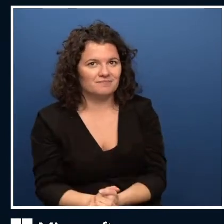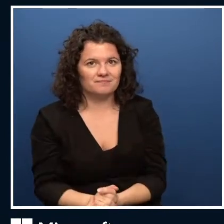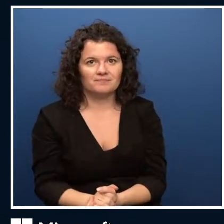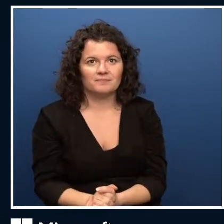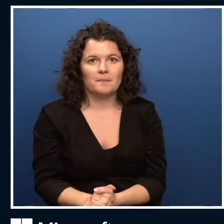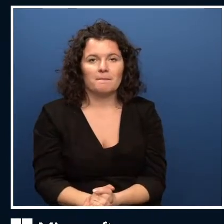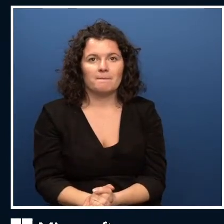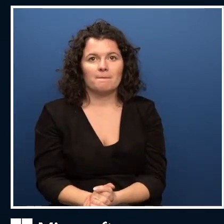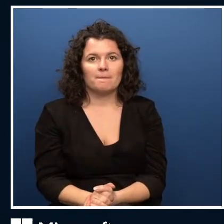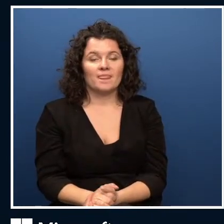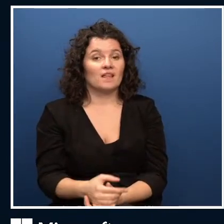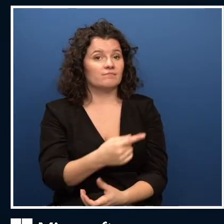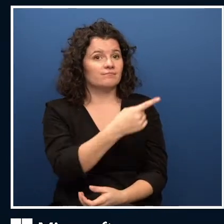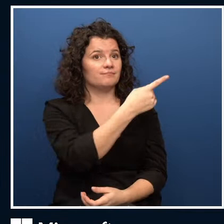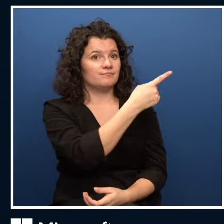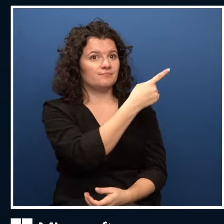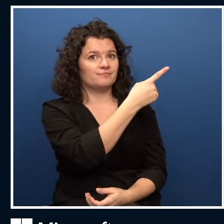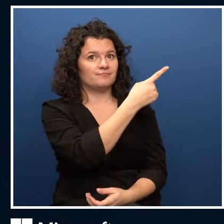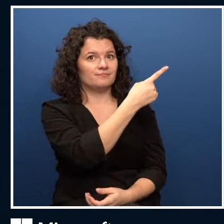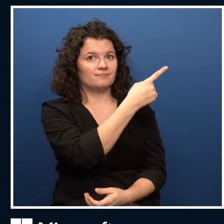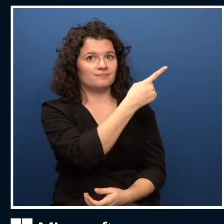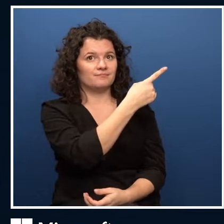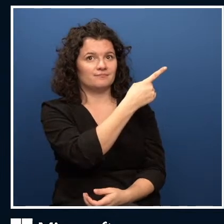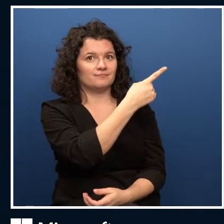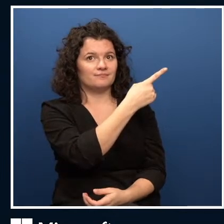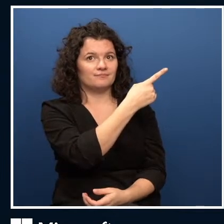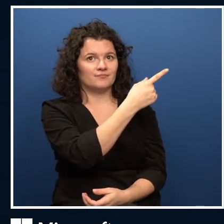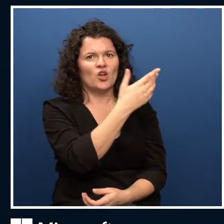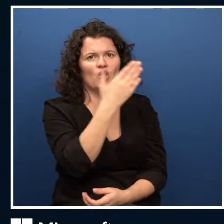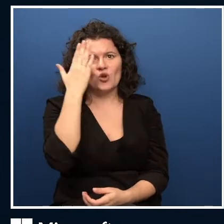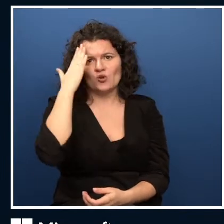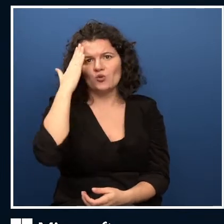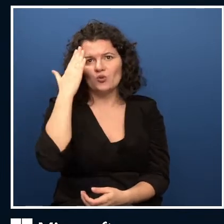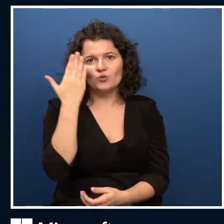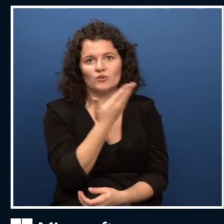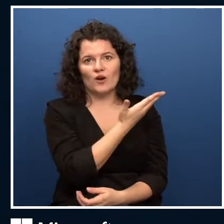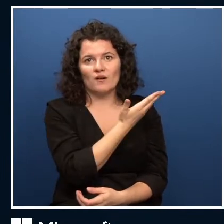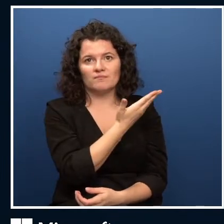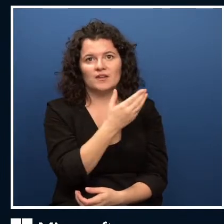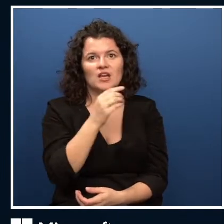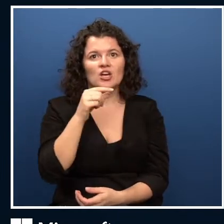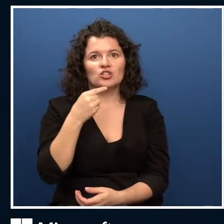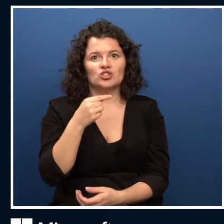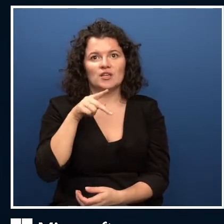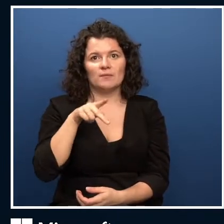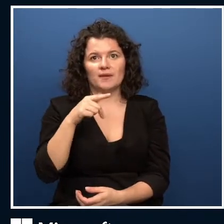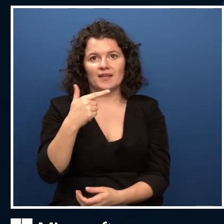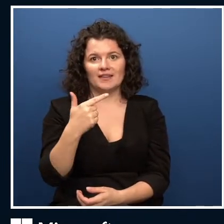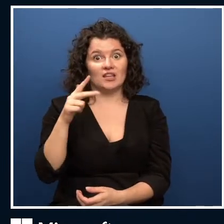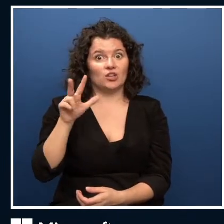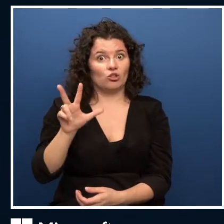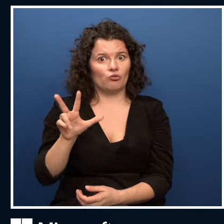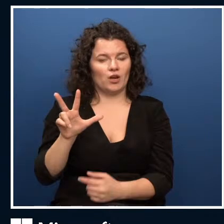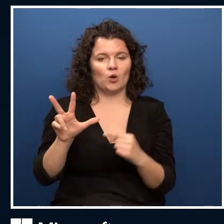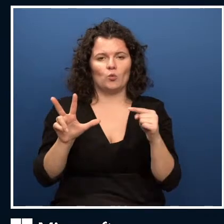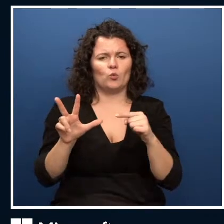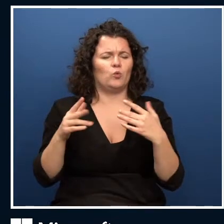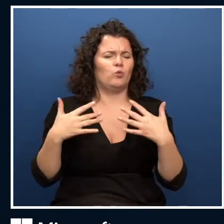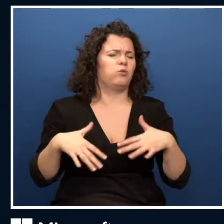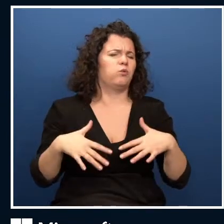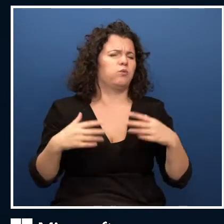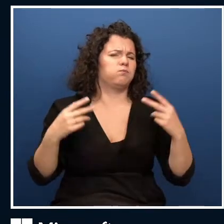I'm sure you all know about GPT-3. It's pretty trending topic now. All of you, I'm pretty sure you know about